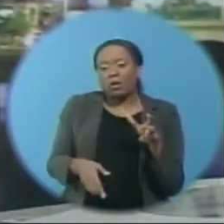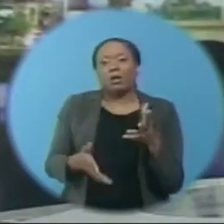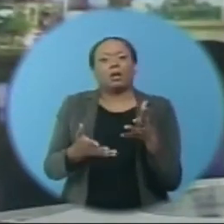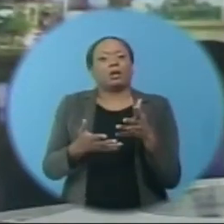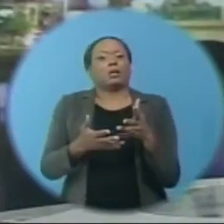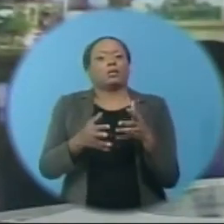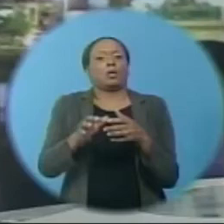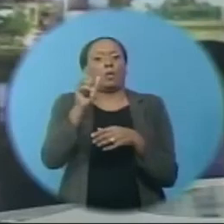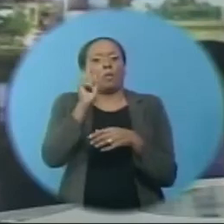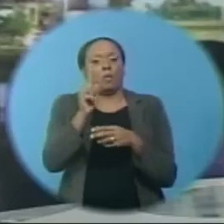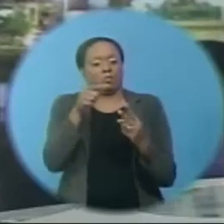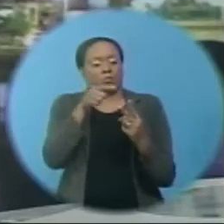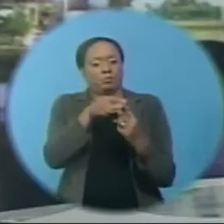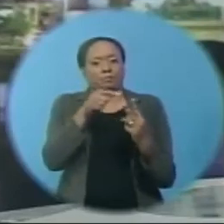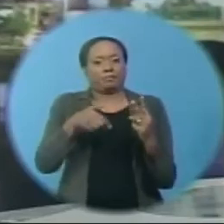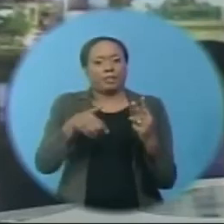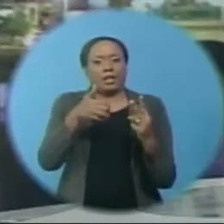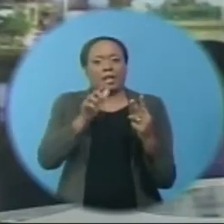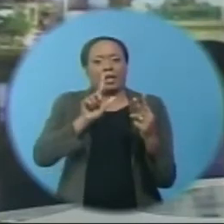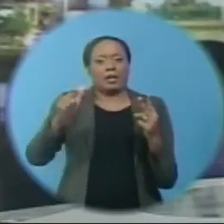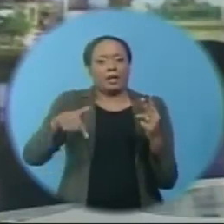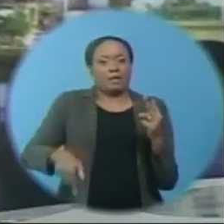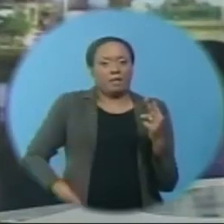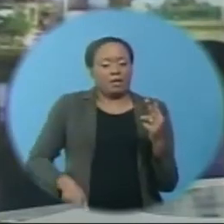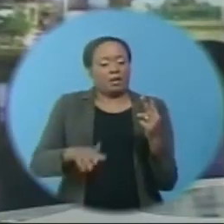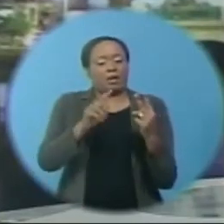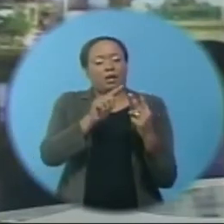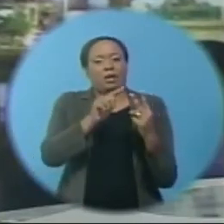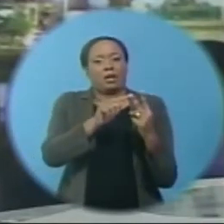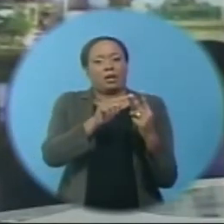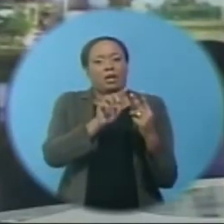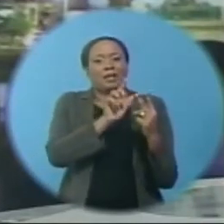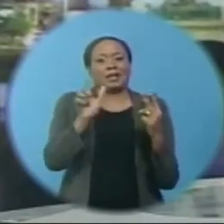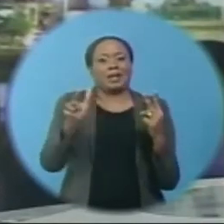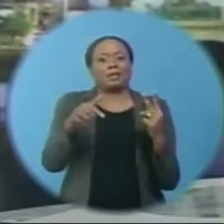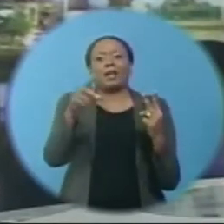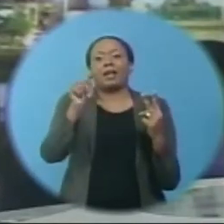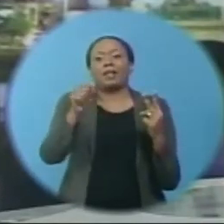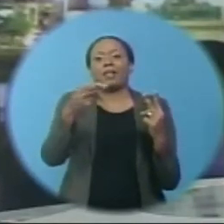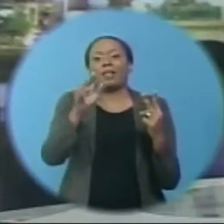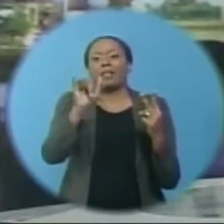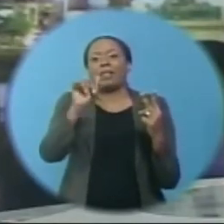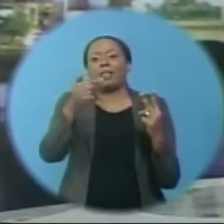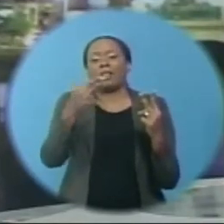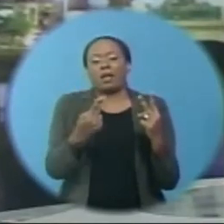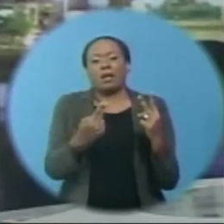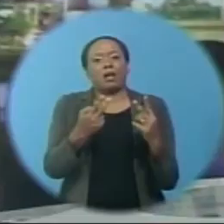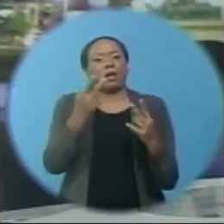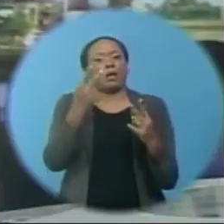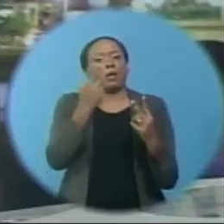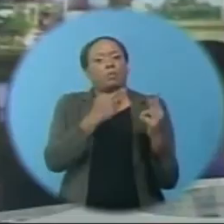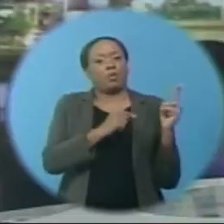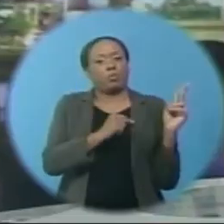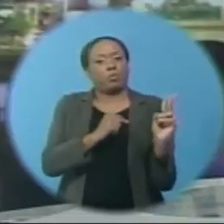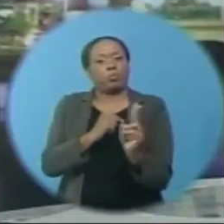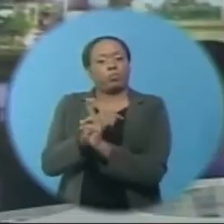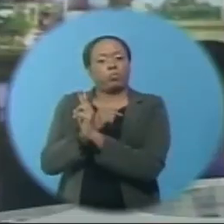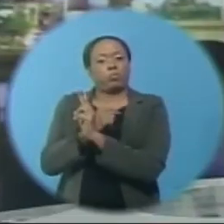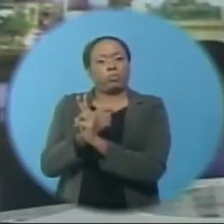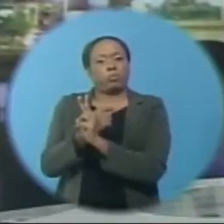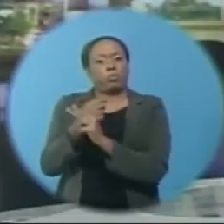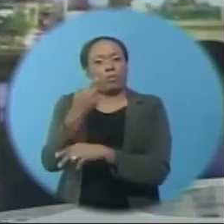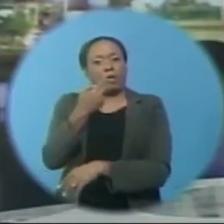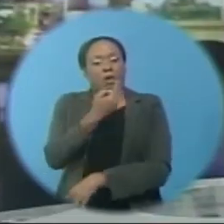left foot, while Quimby received 2 gunshot injuries to his left thigh. The injured men were both transported to hospital